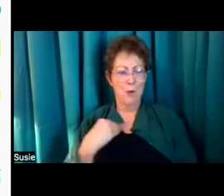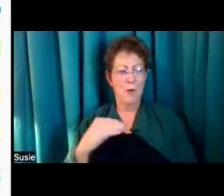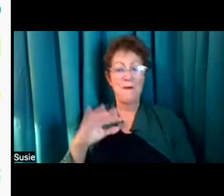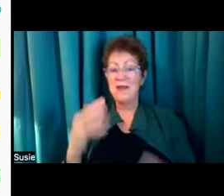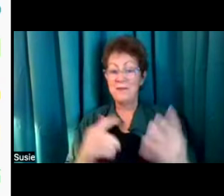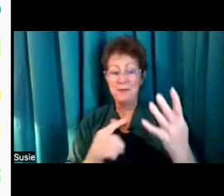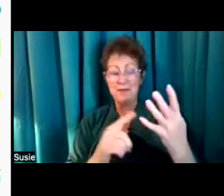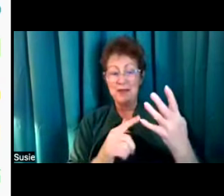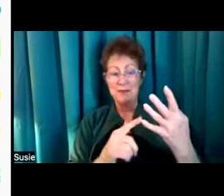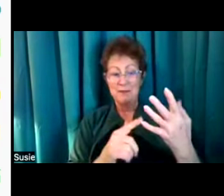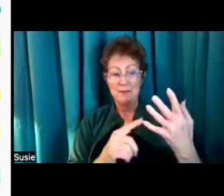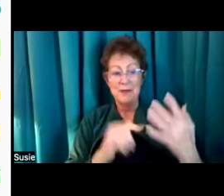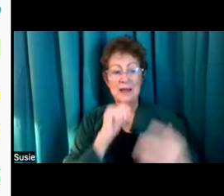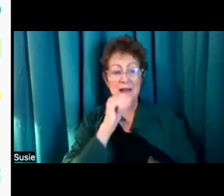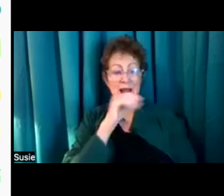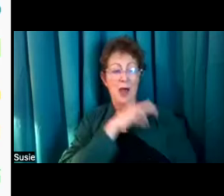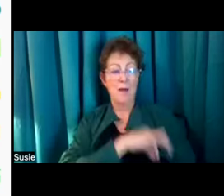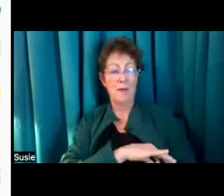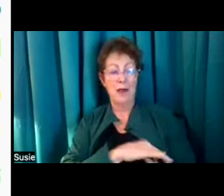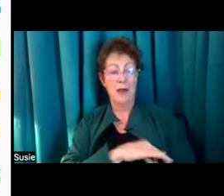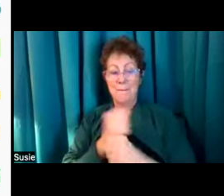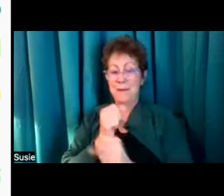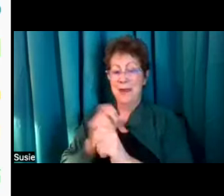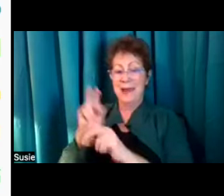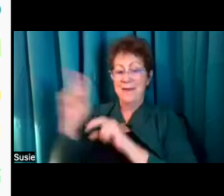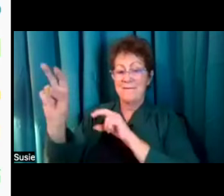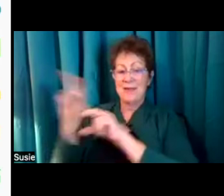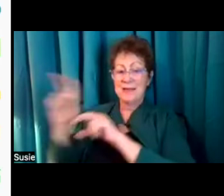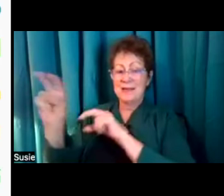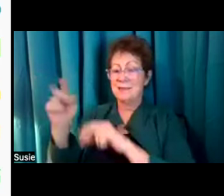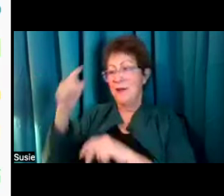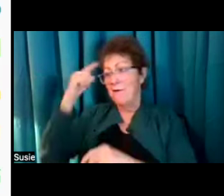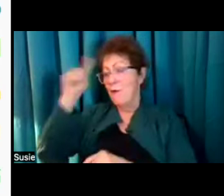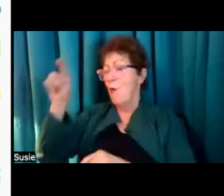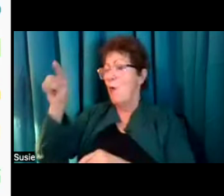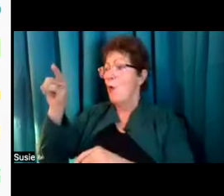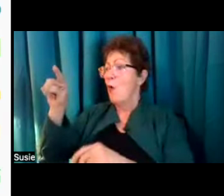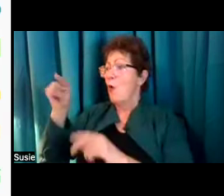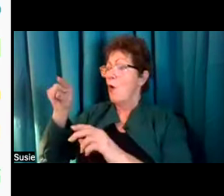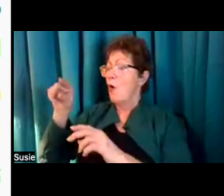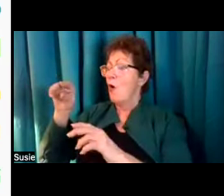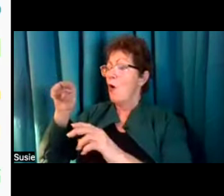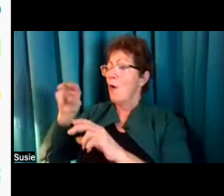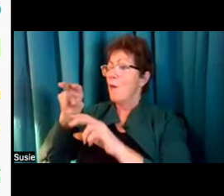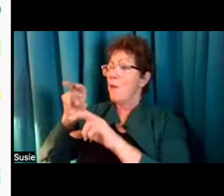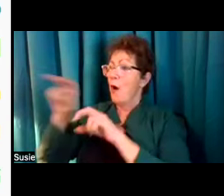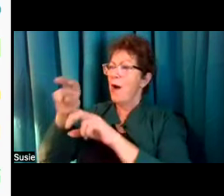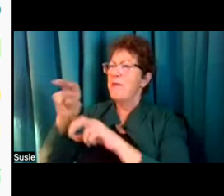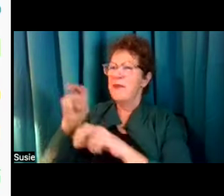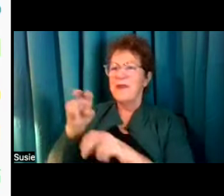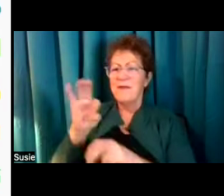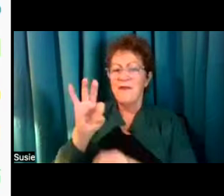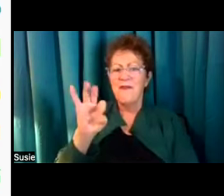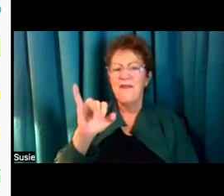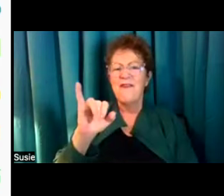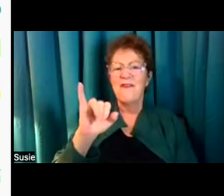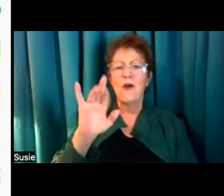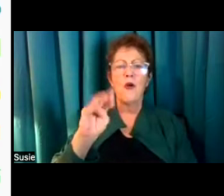is nonprofits making investments into for-profit investment funds, like impact investing